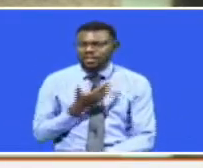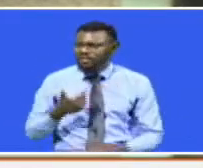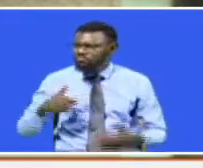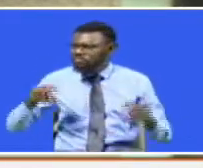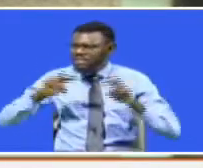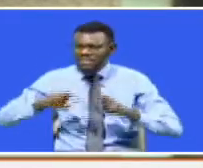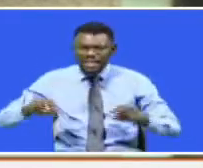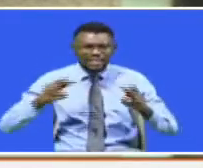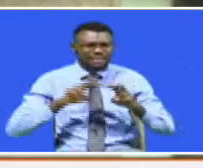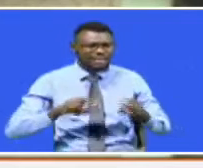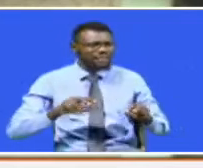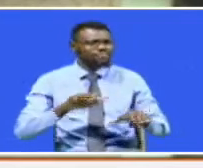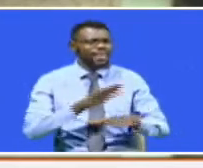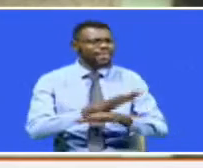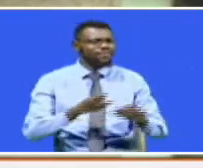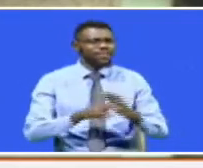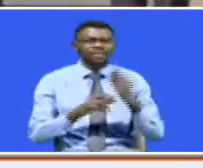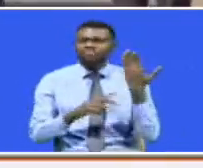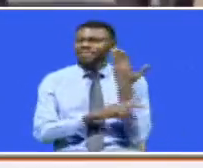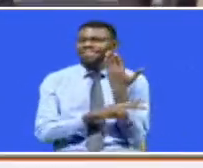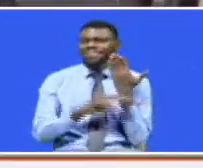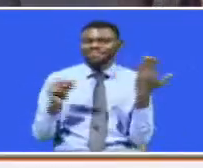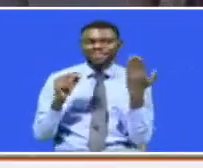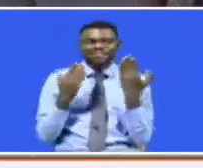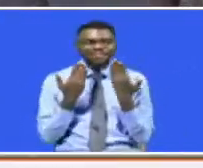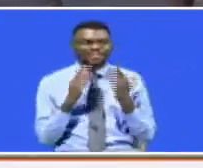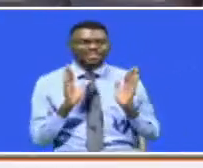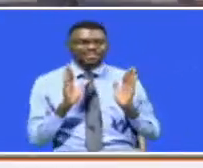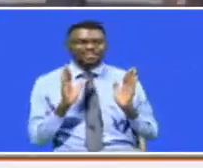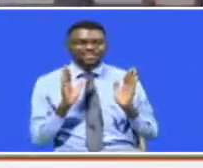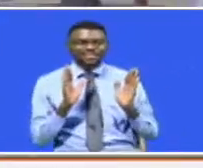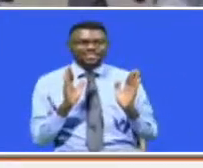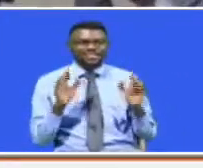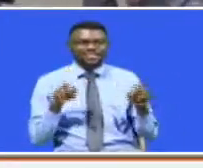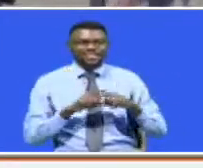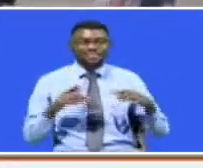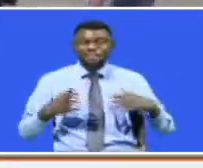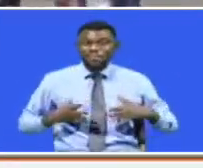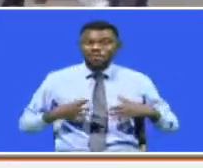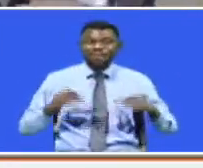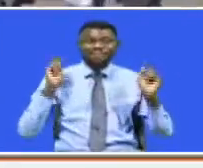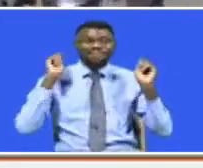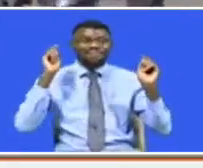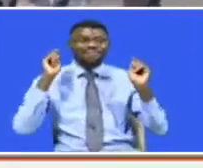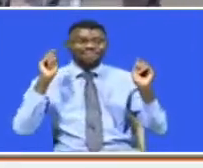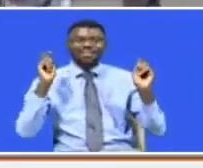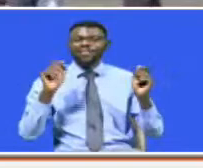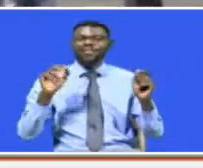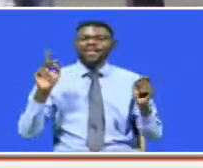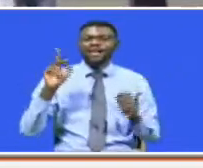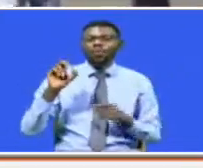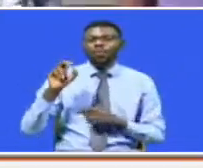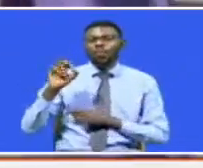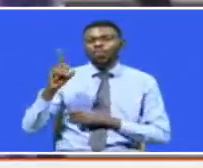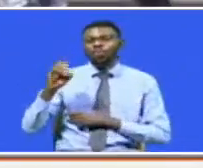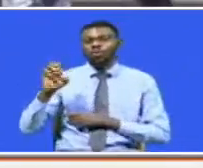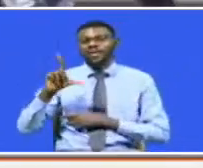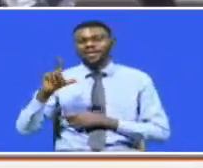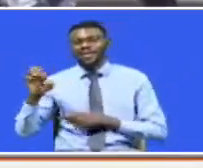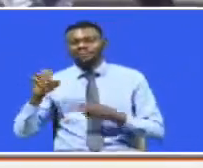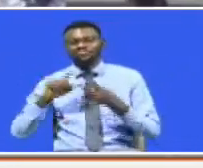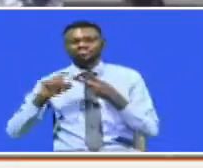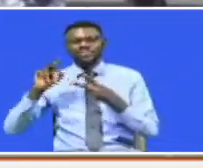Wakachokora, waliiba kila kitu kwanza. A group of few protesters in Nyalenda and Kondele engaged police in the